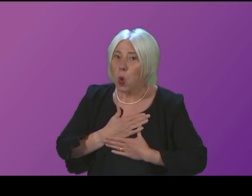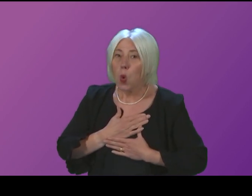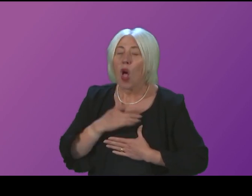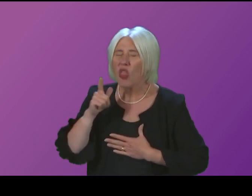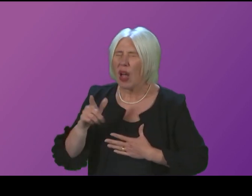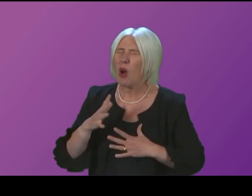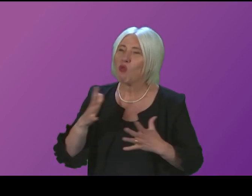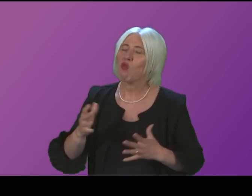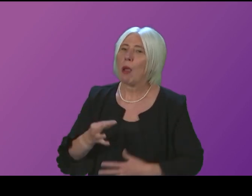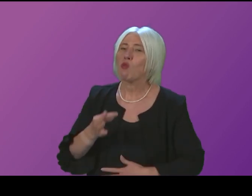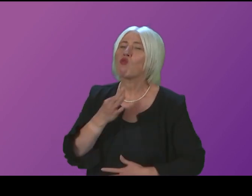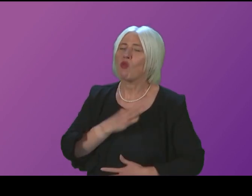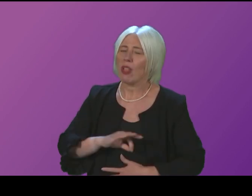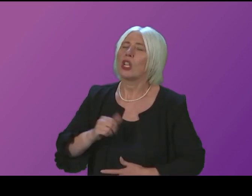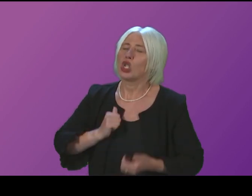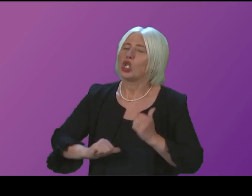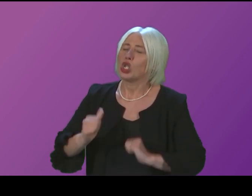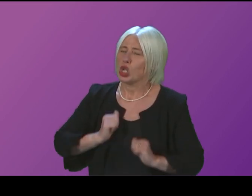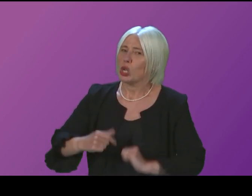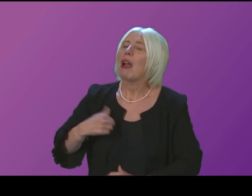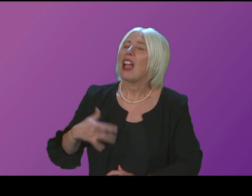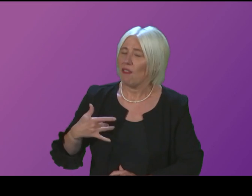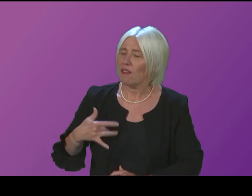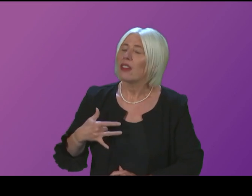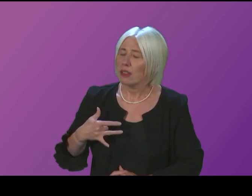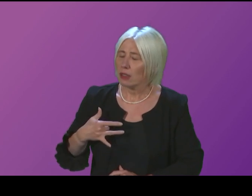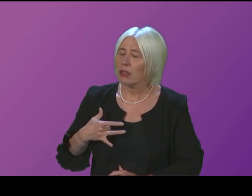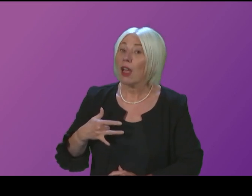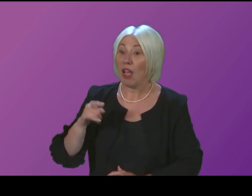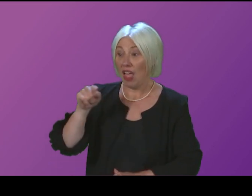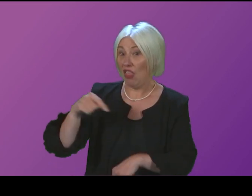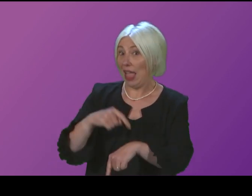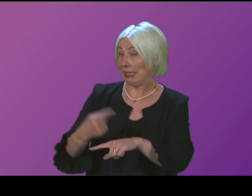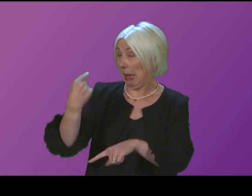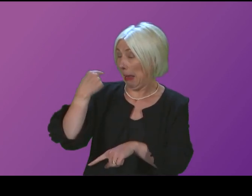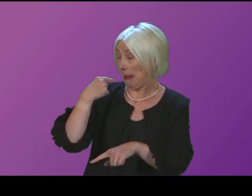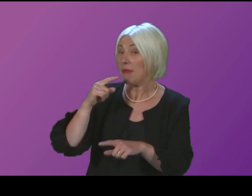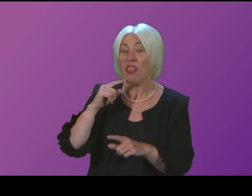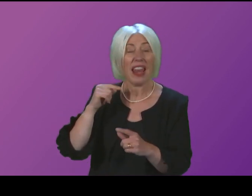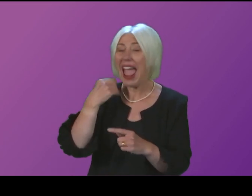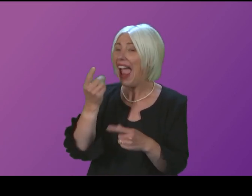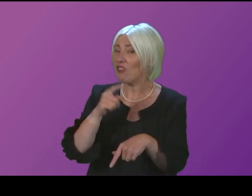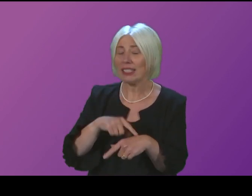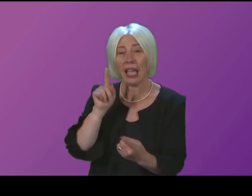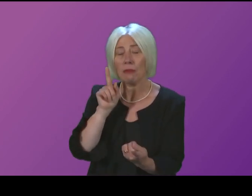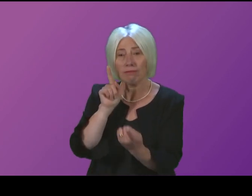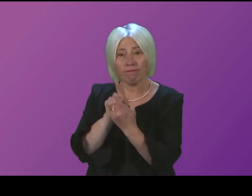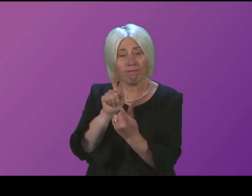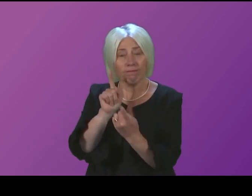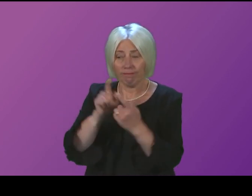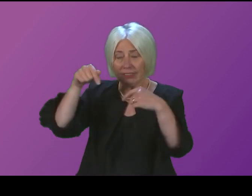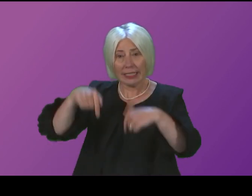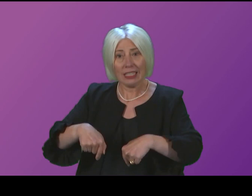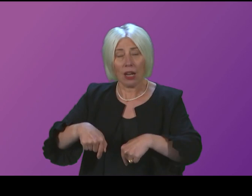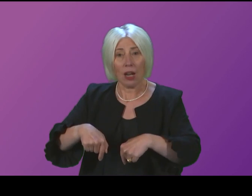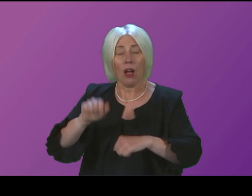great privileges of my life. What was obvious then, and on every occasion she graced us with her presence,